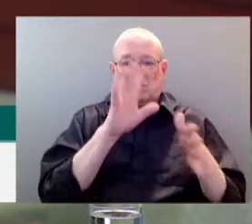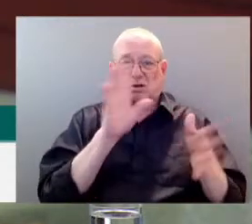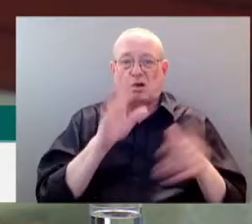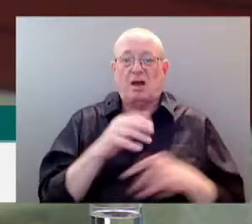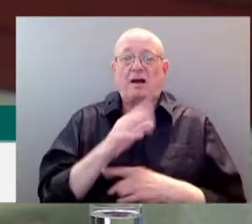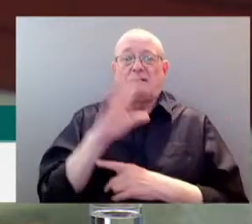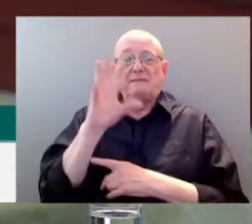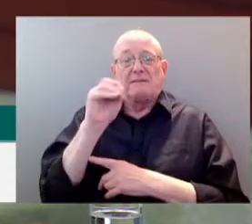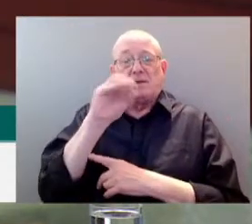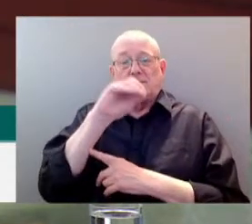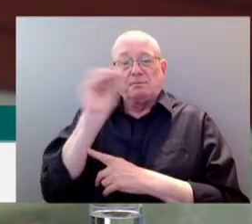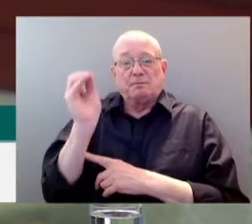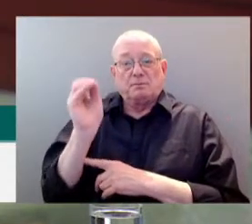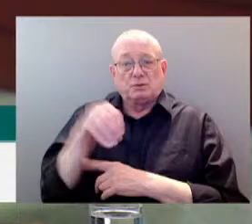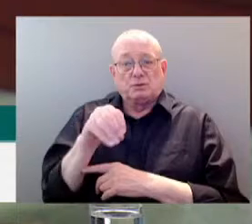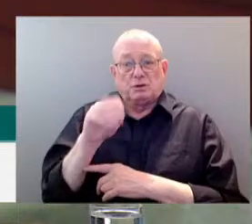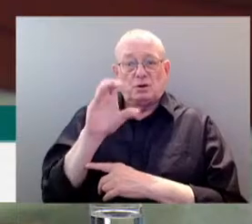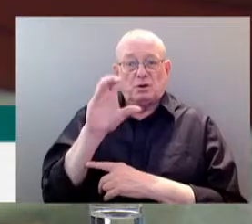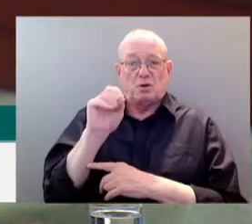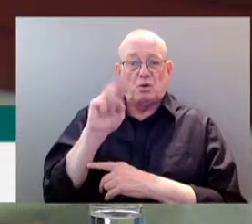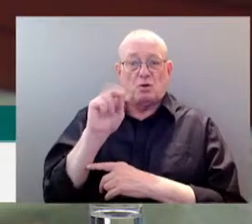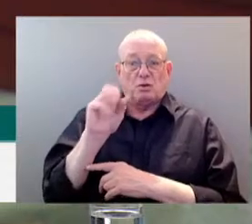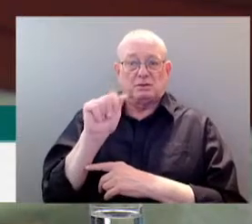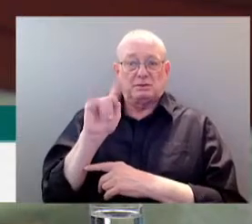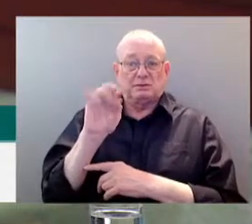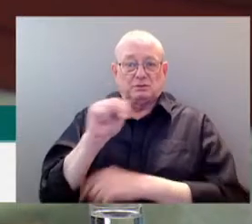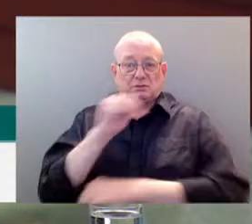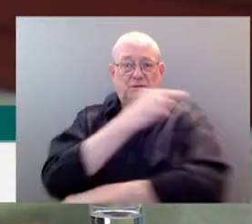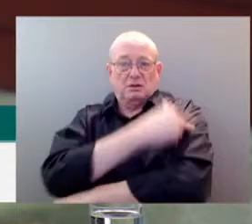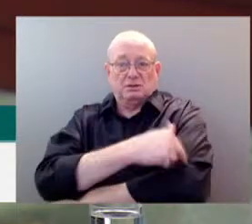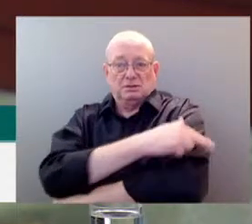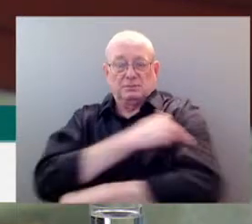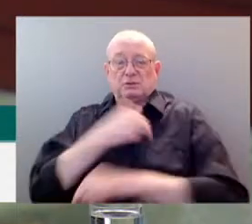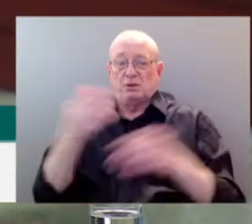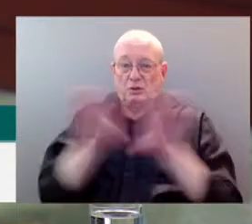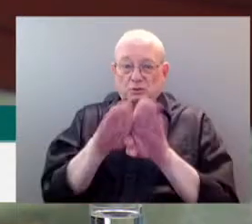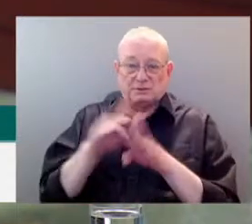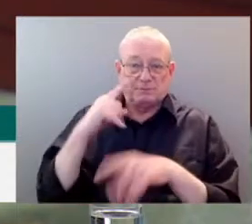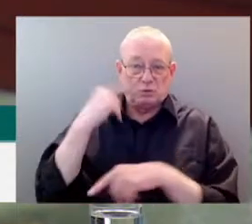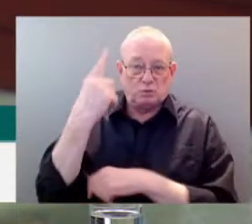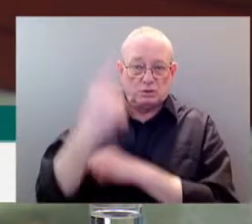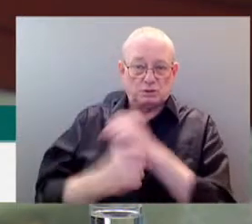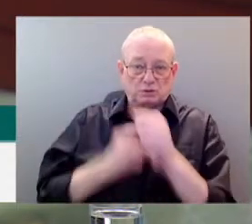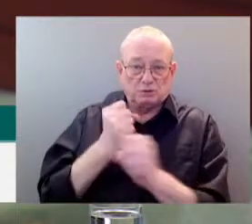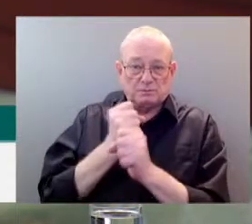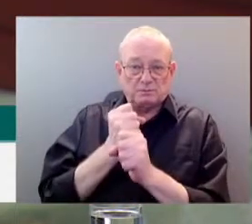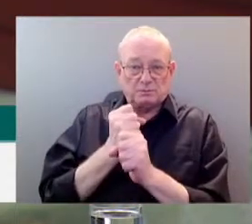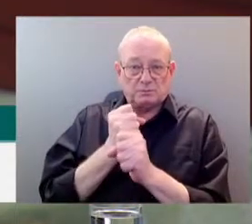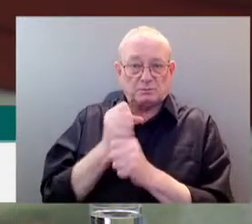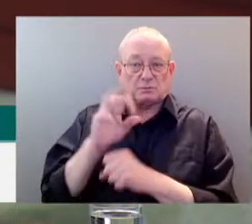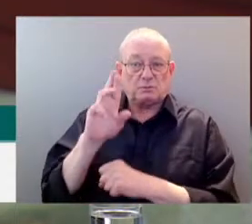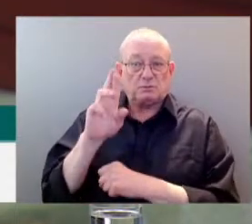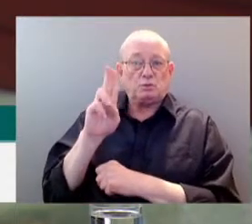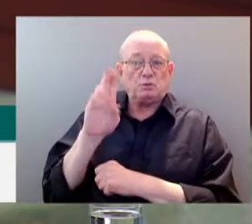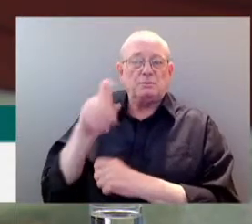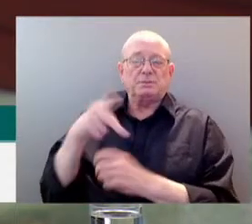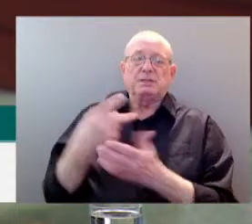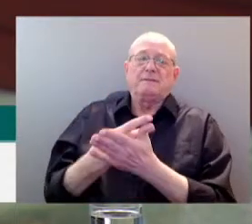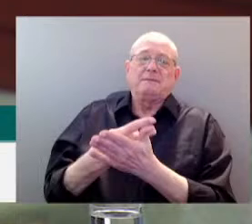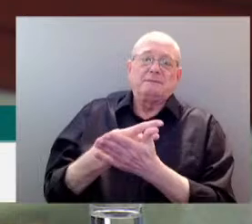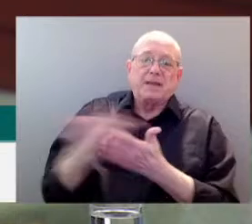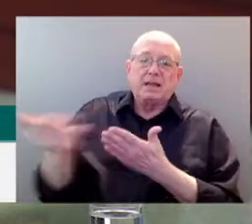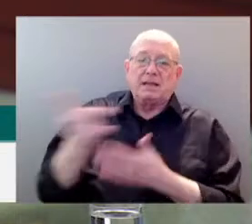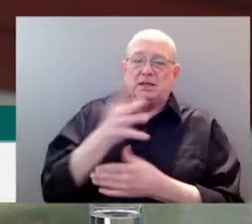coronation Hospital have been closed for nearly a year the UCP is failing rural Alberta will the minister confirm that